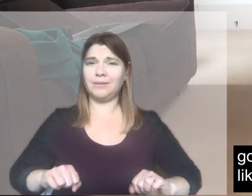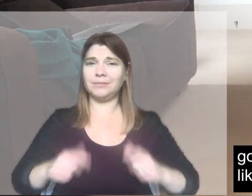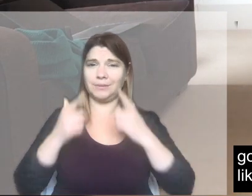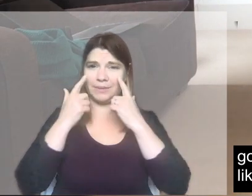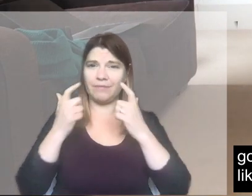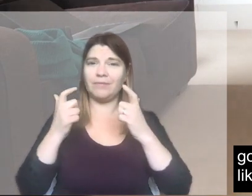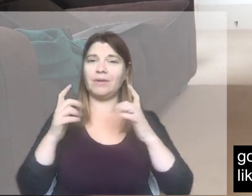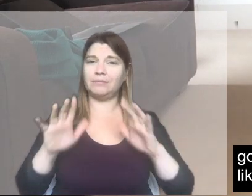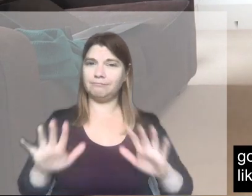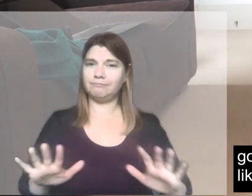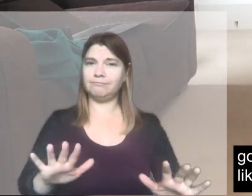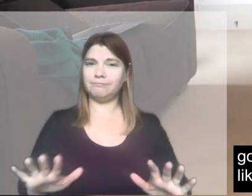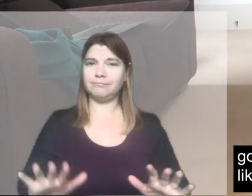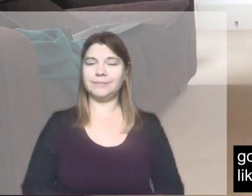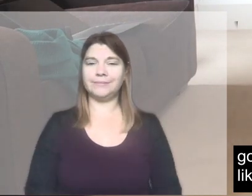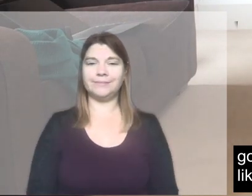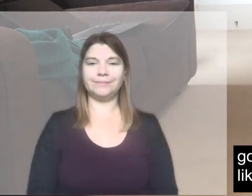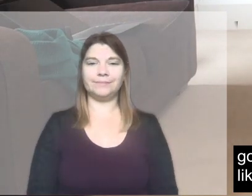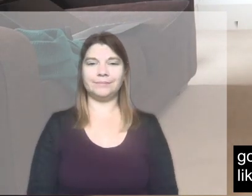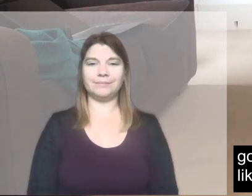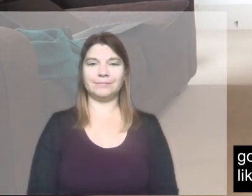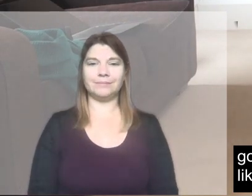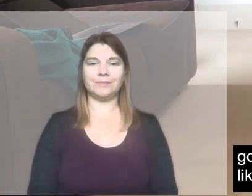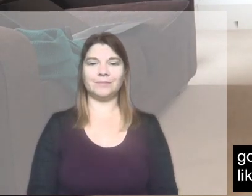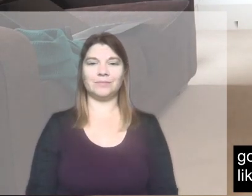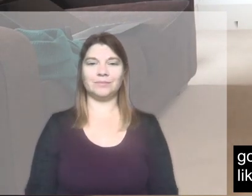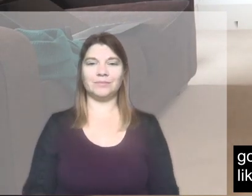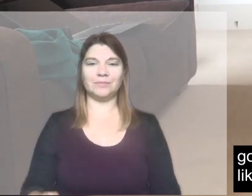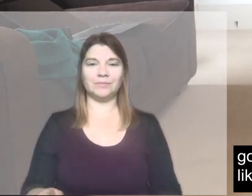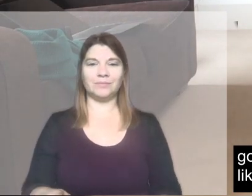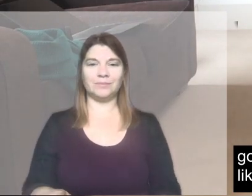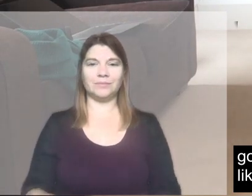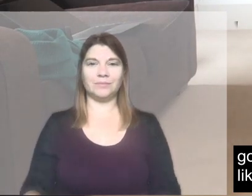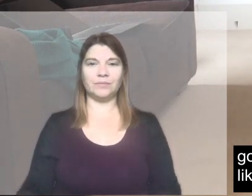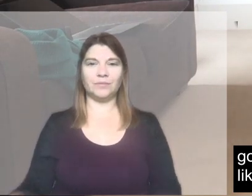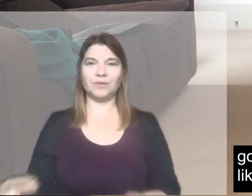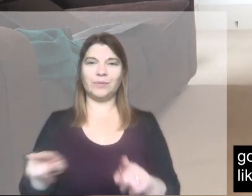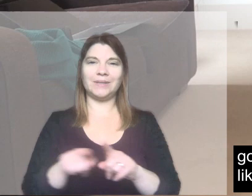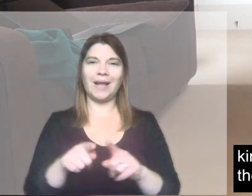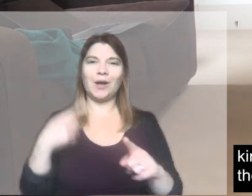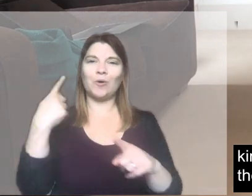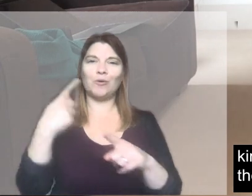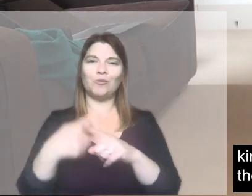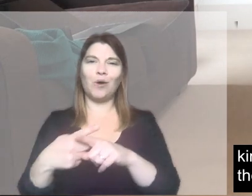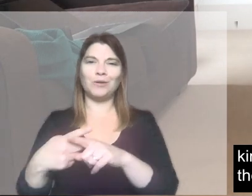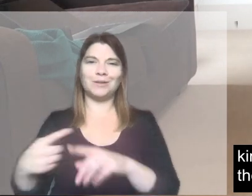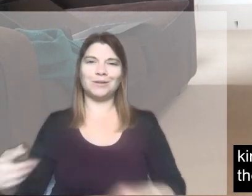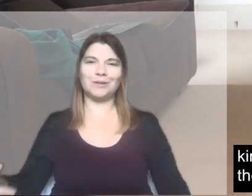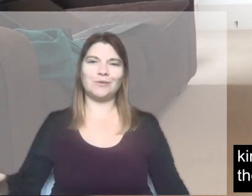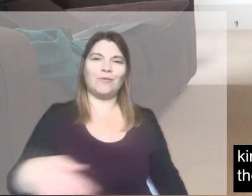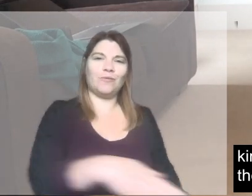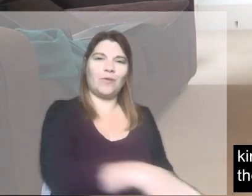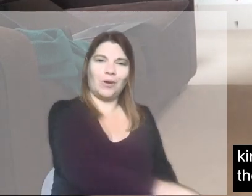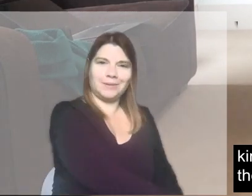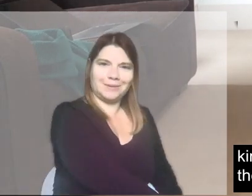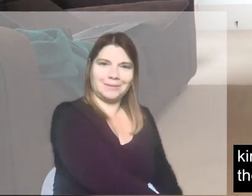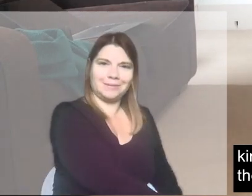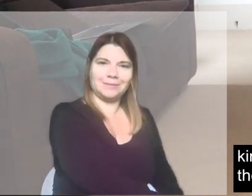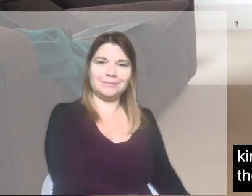if you've got a chair back to contend with here like I have. Okay, so this has got this kind of